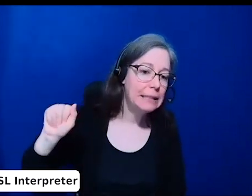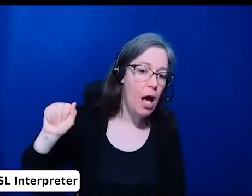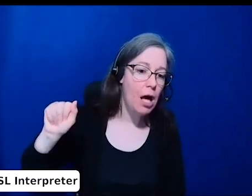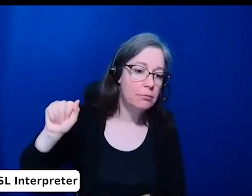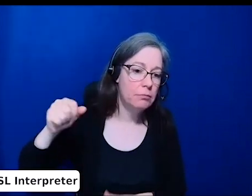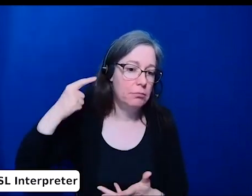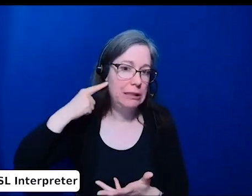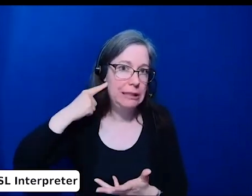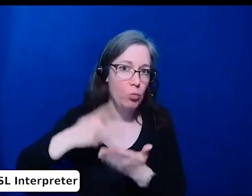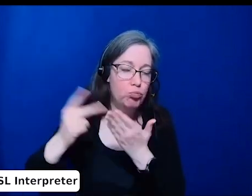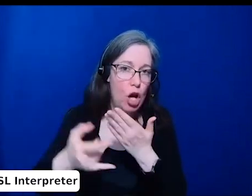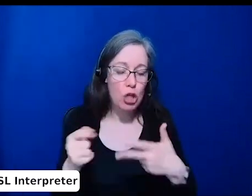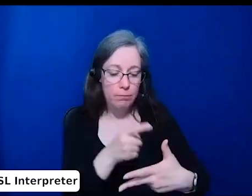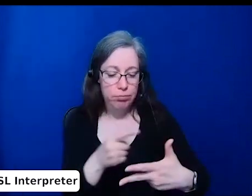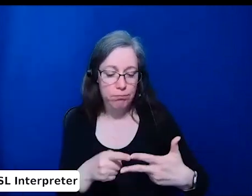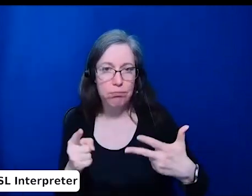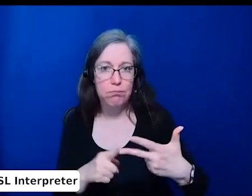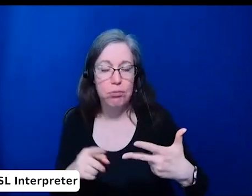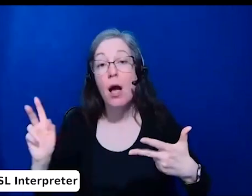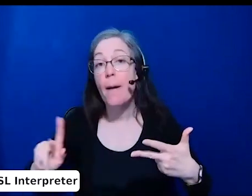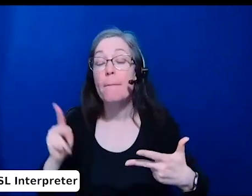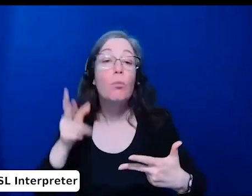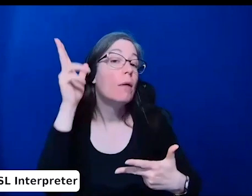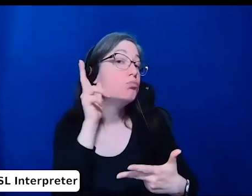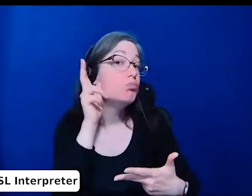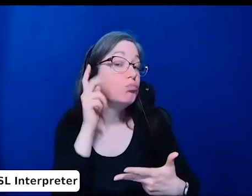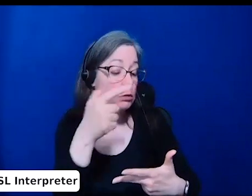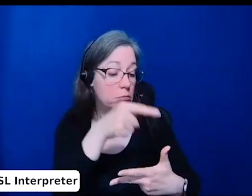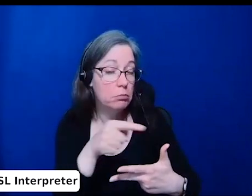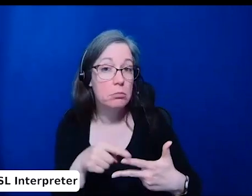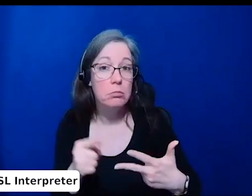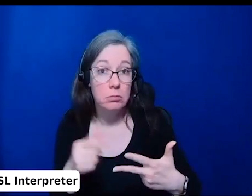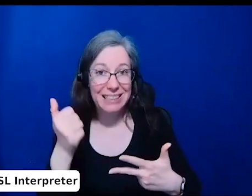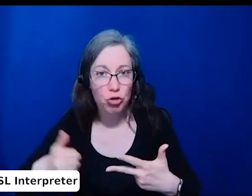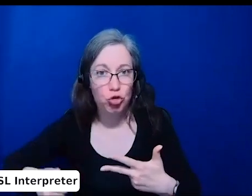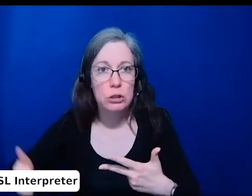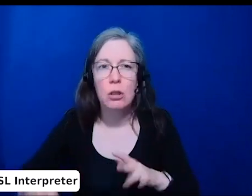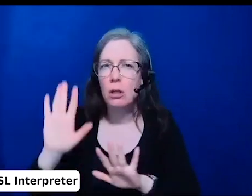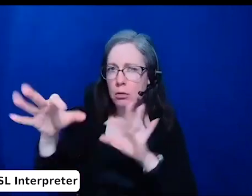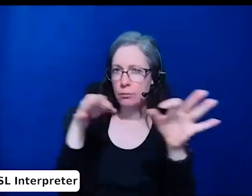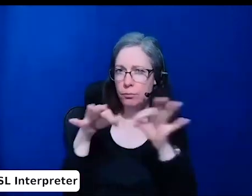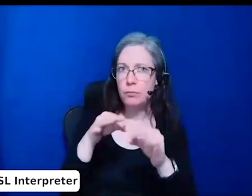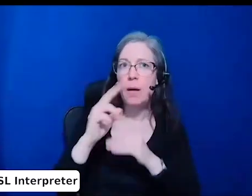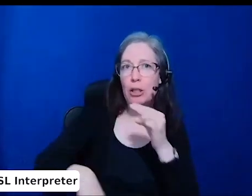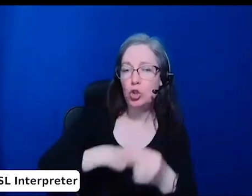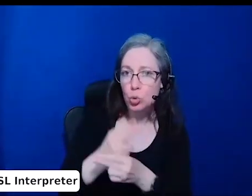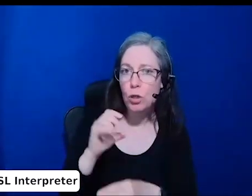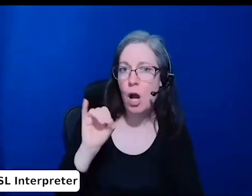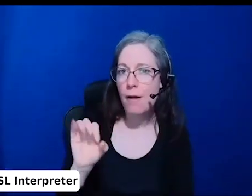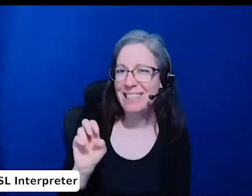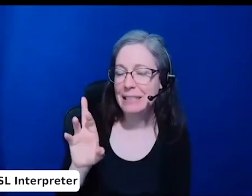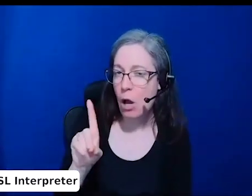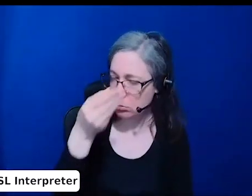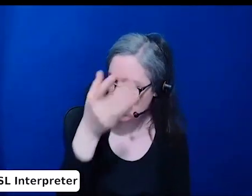to each of these sonifications. Now, just a little bit about the Universe of Sound, because I'm not